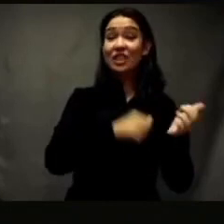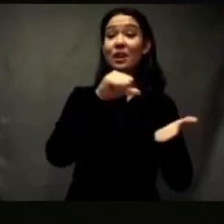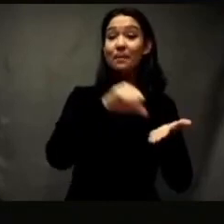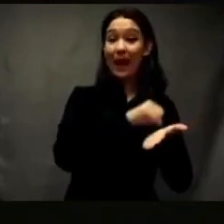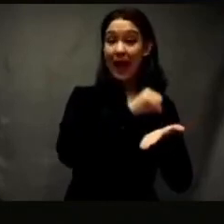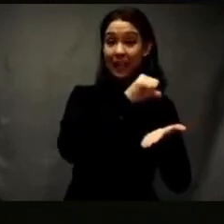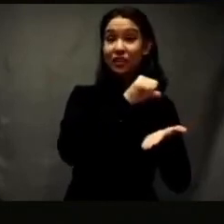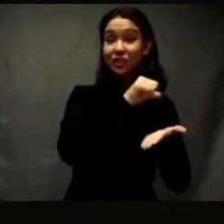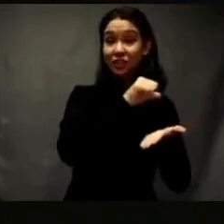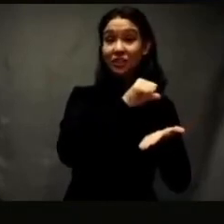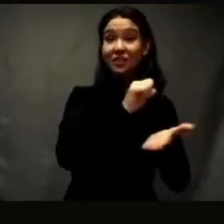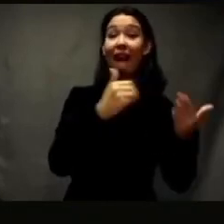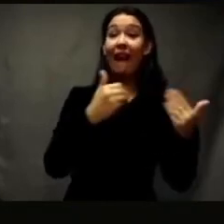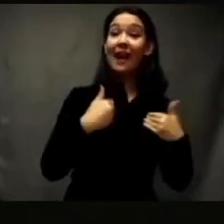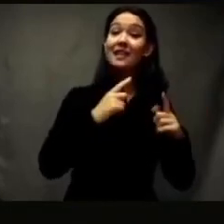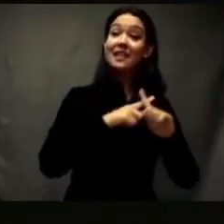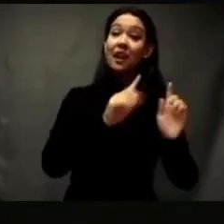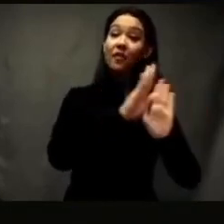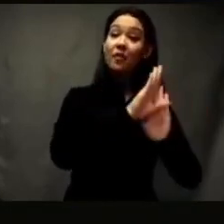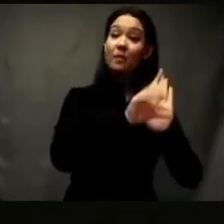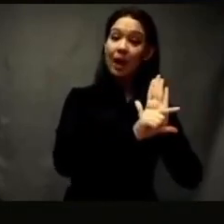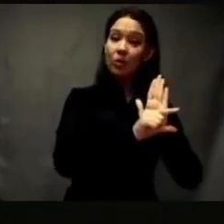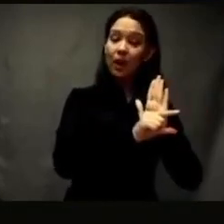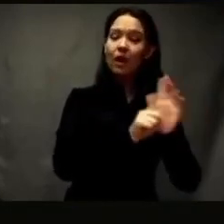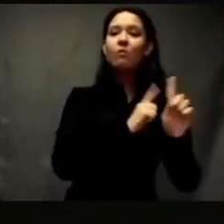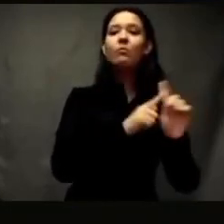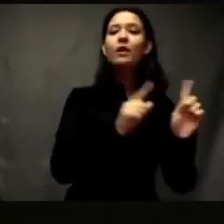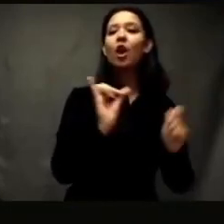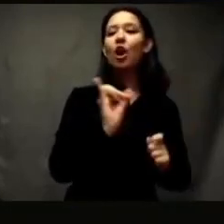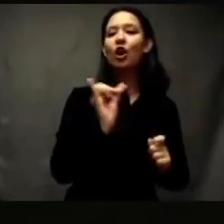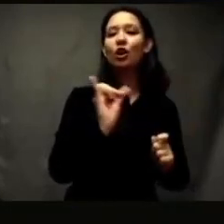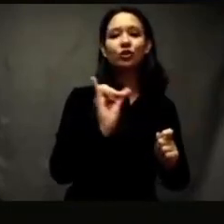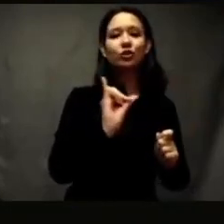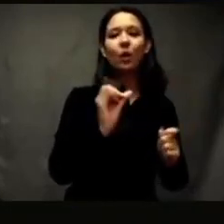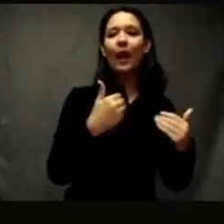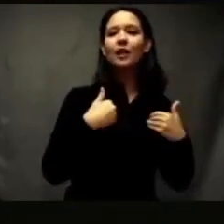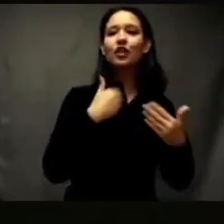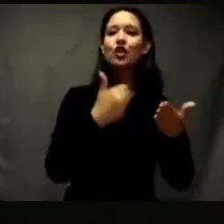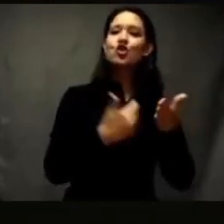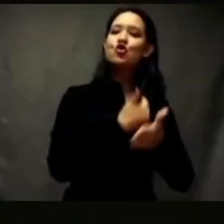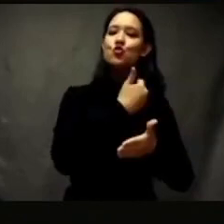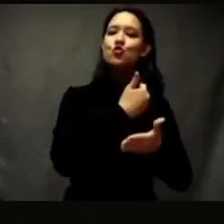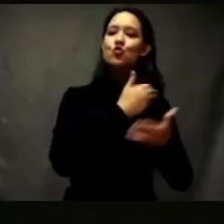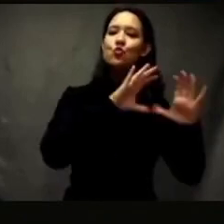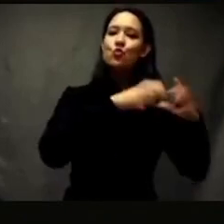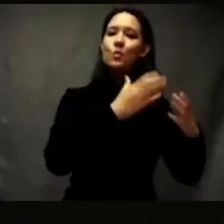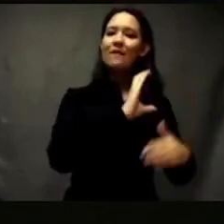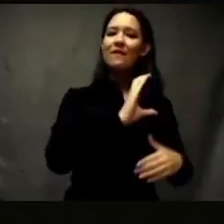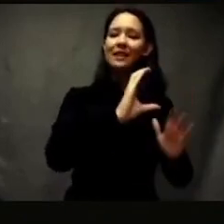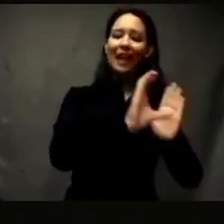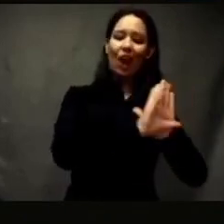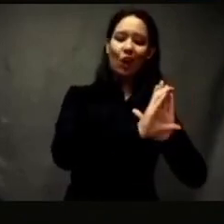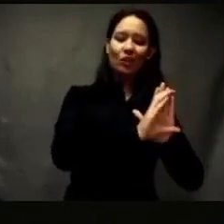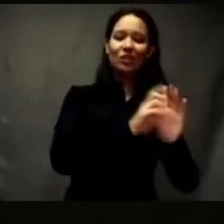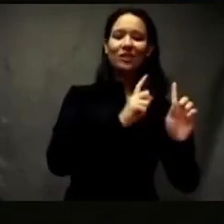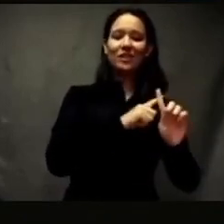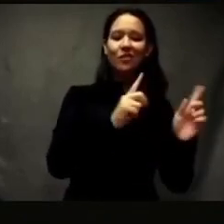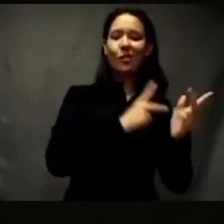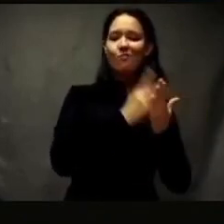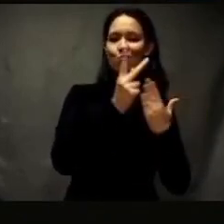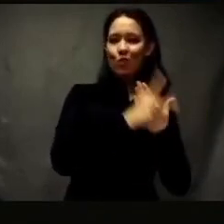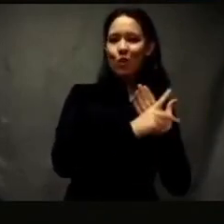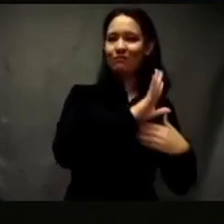not only can have a different background, but also has a whole new set of characters and programs.